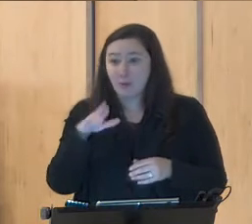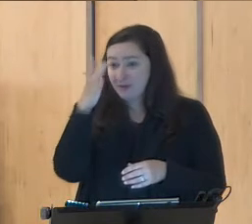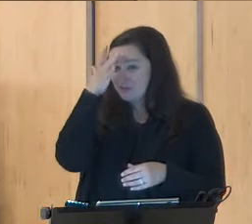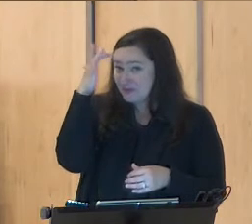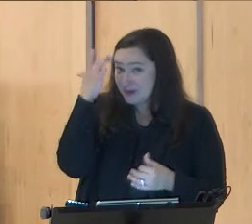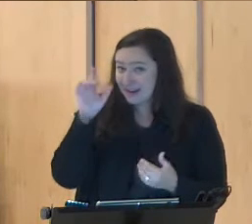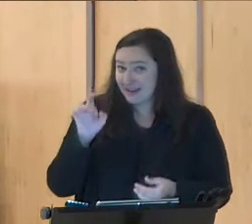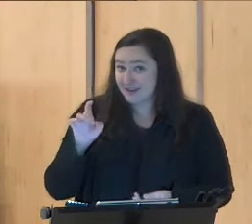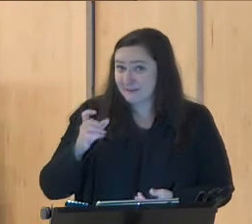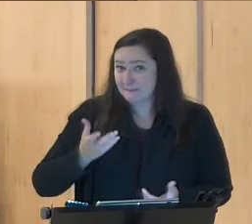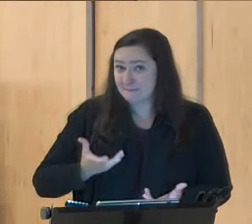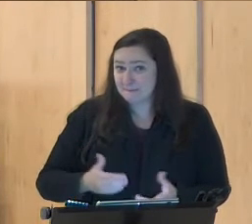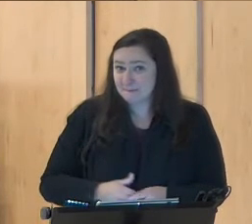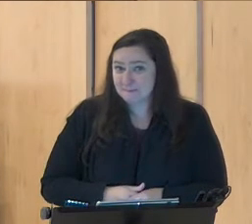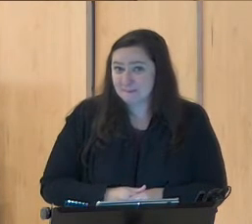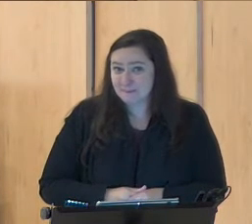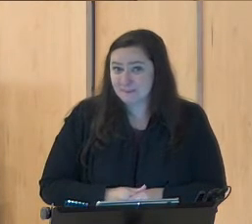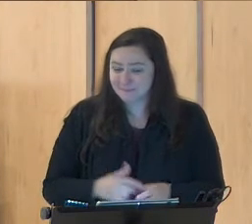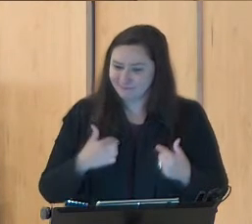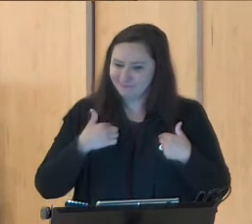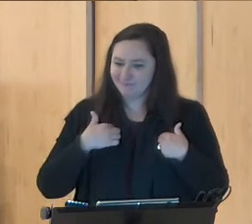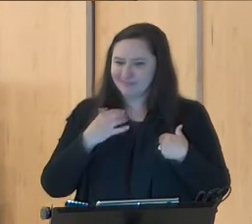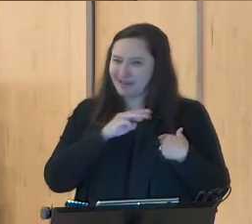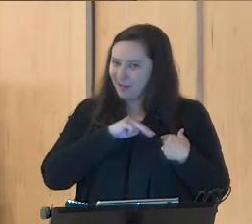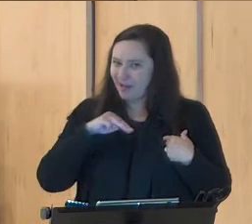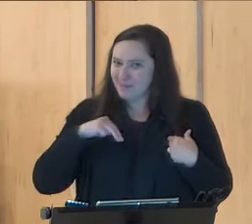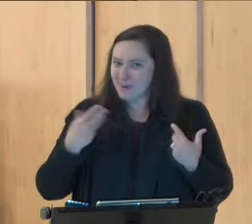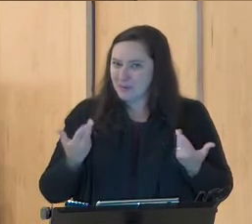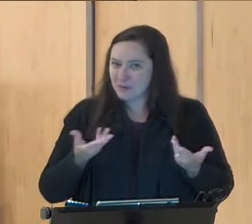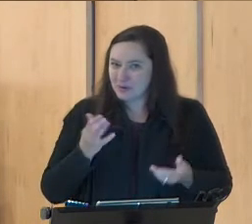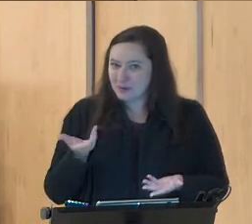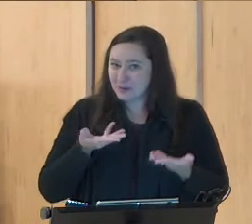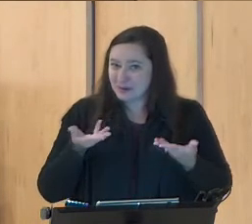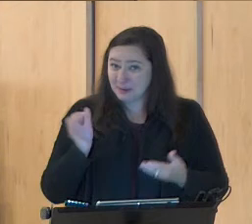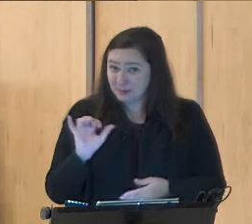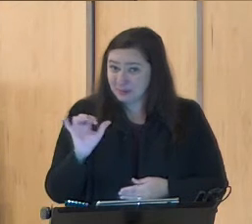forget? I'm a member of this congregation.